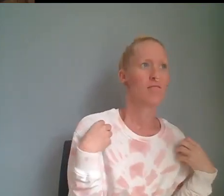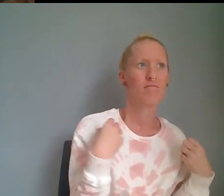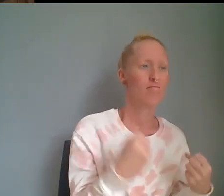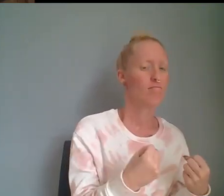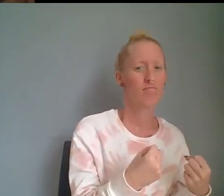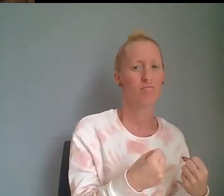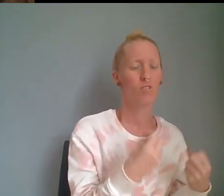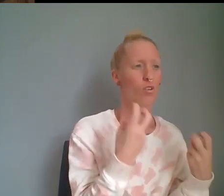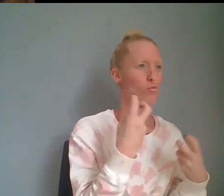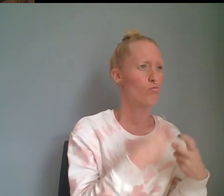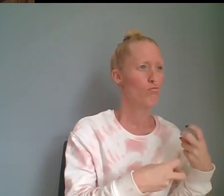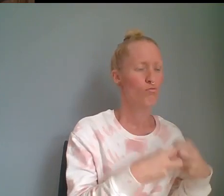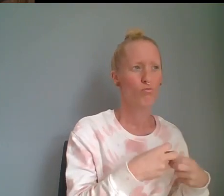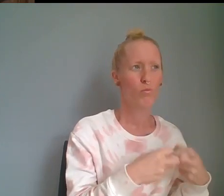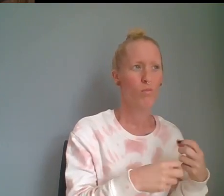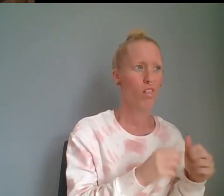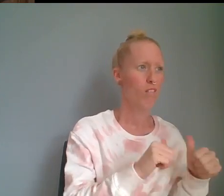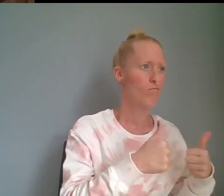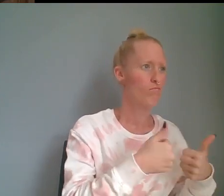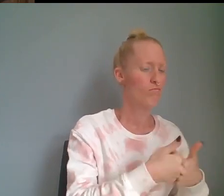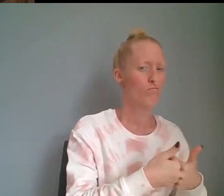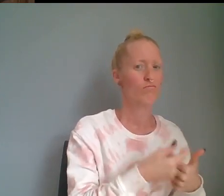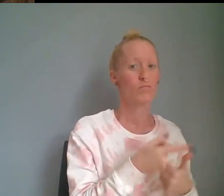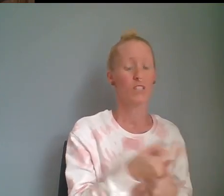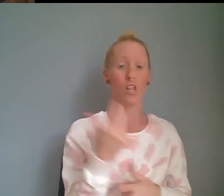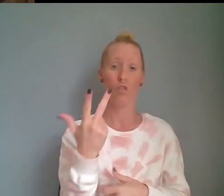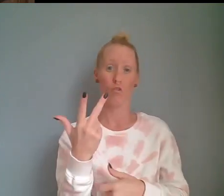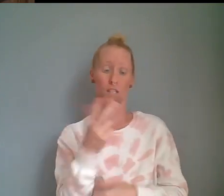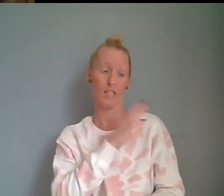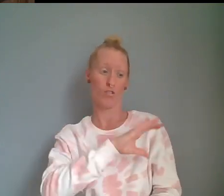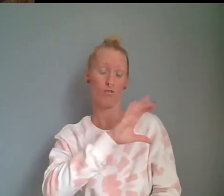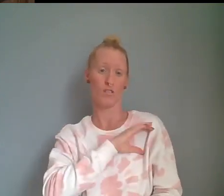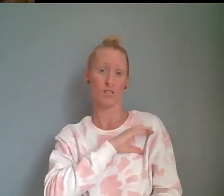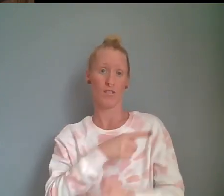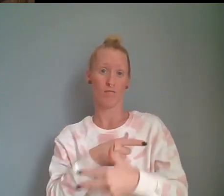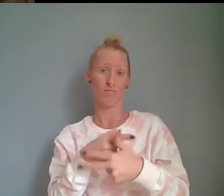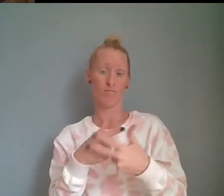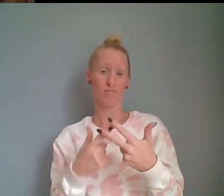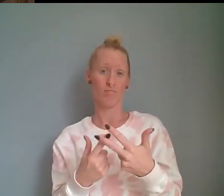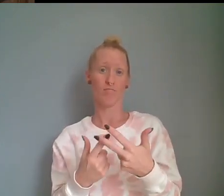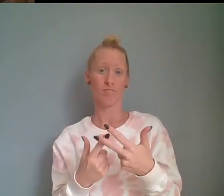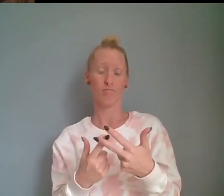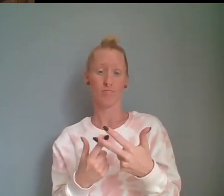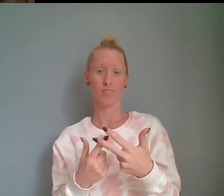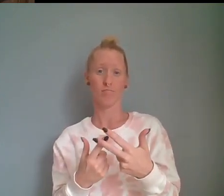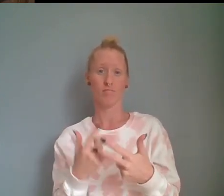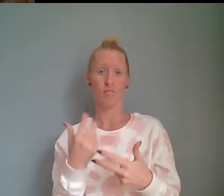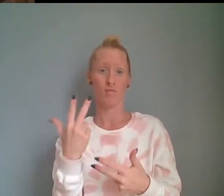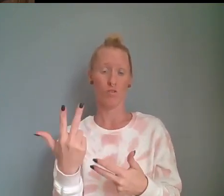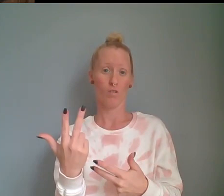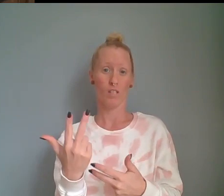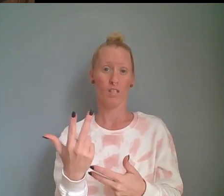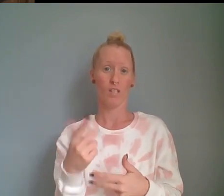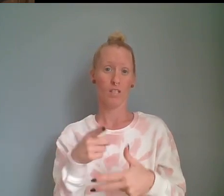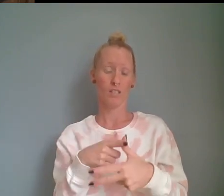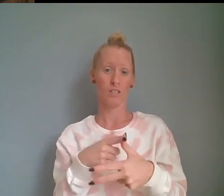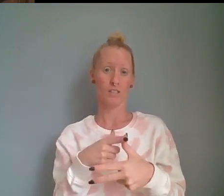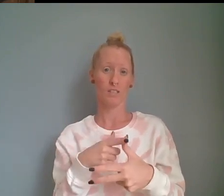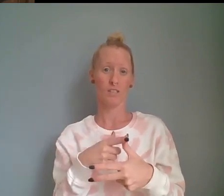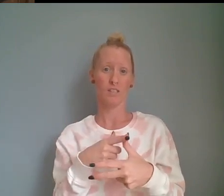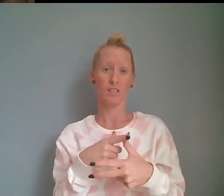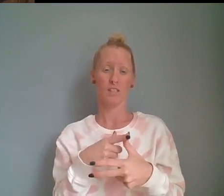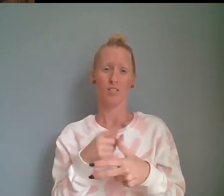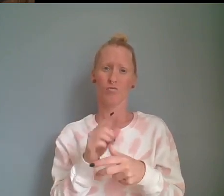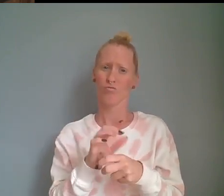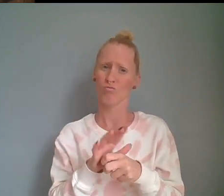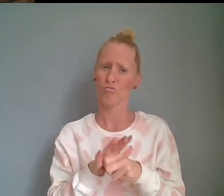And three of these characteristics are what we often call the 3 Ds: distress, dysfunction, and